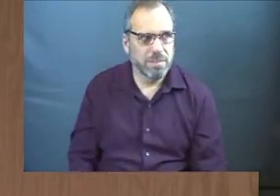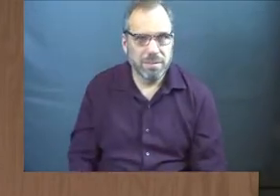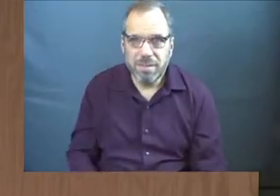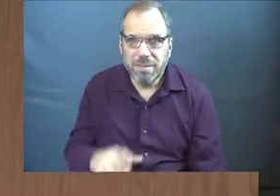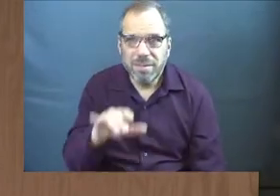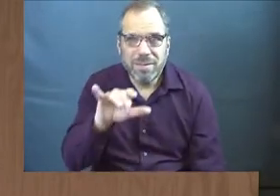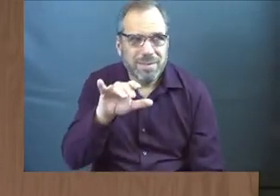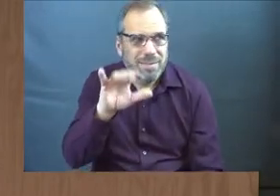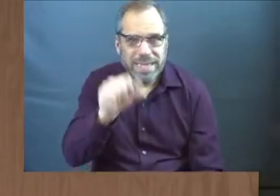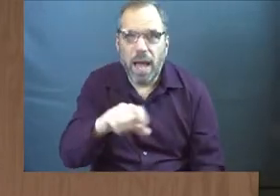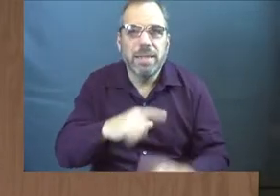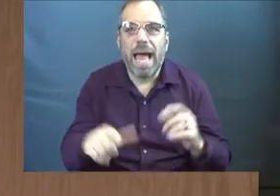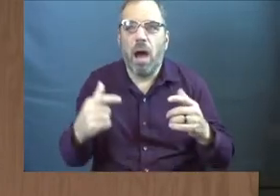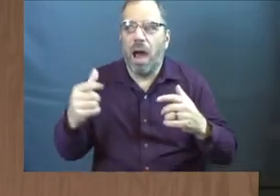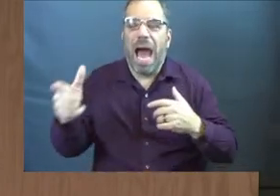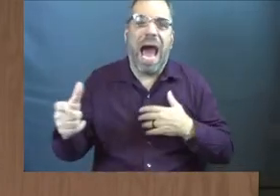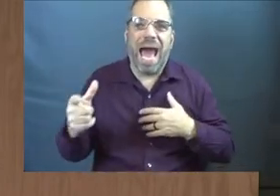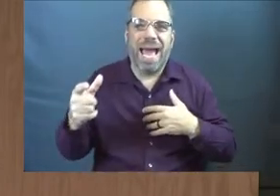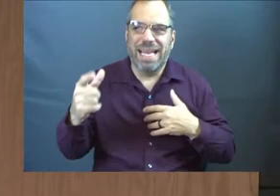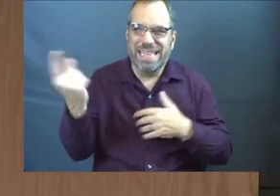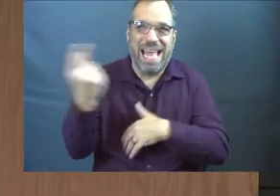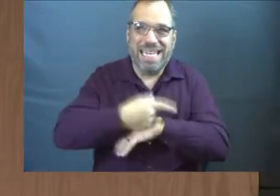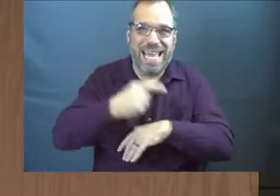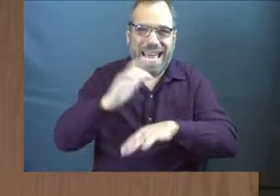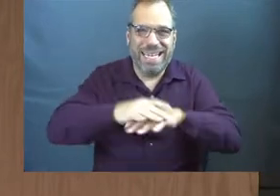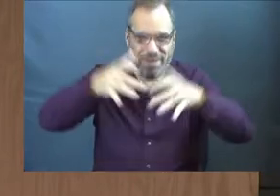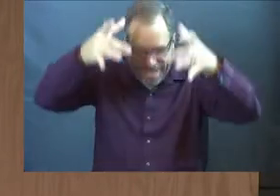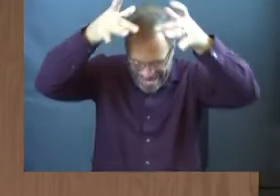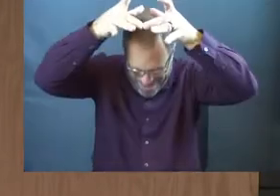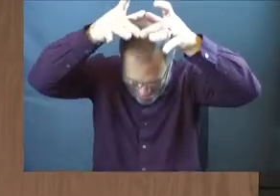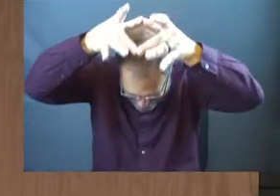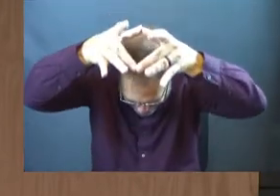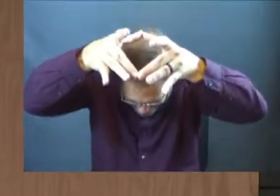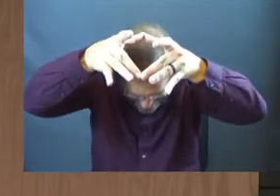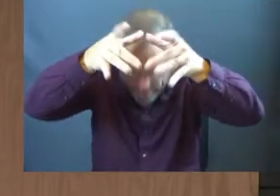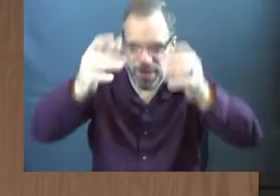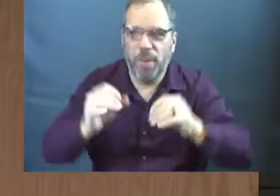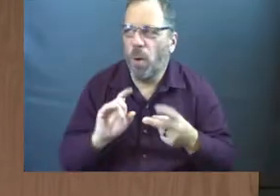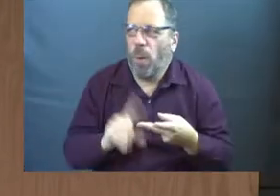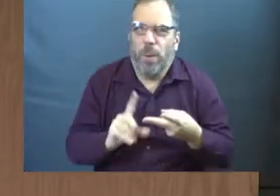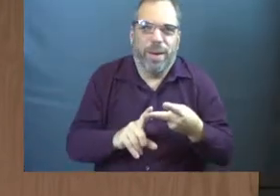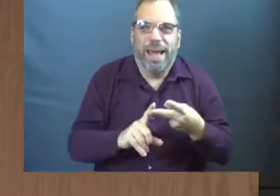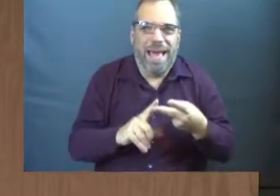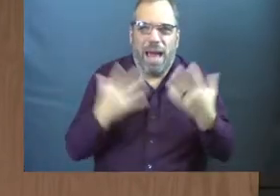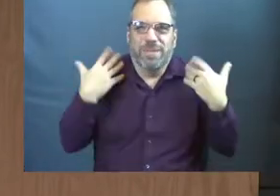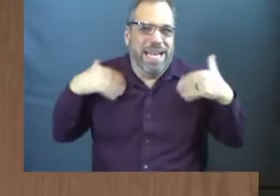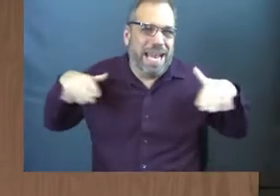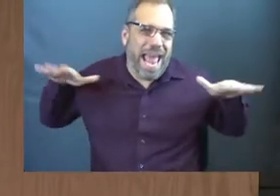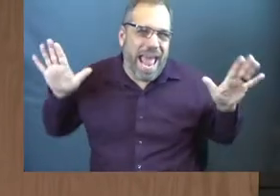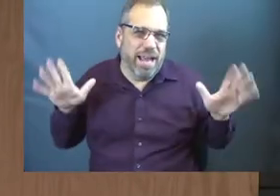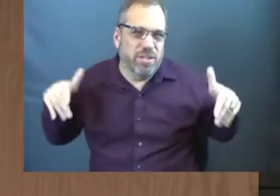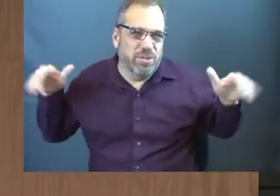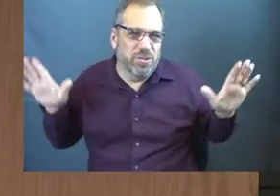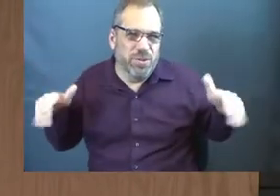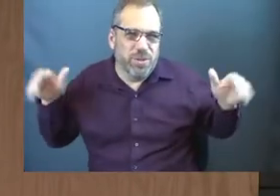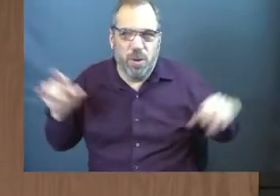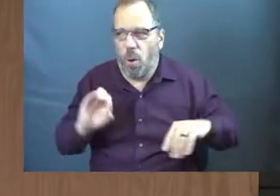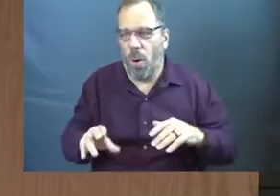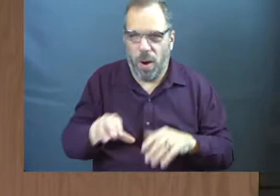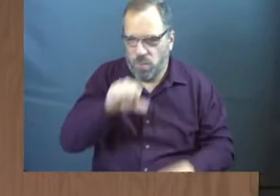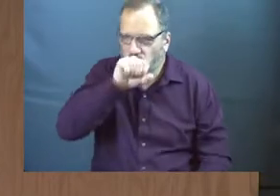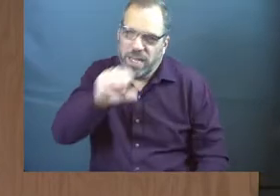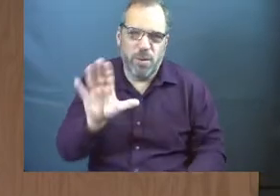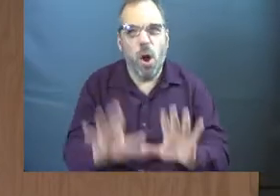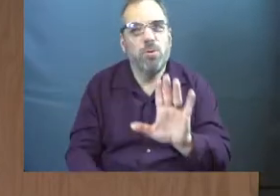And I'm not saying that I got a halo that day. Not saying that. Not trying to make myself some kind of